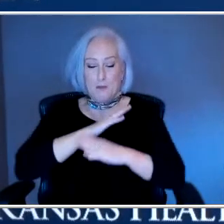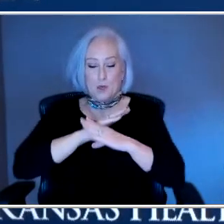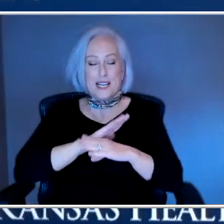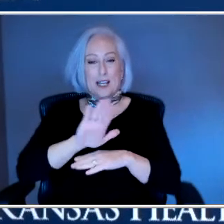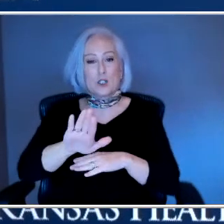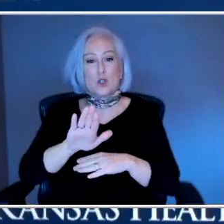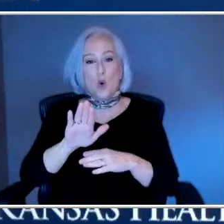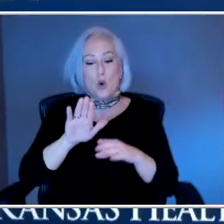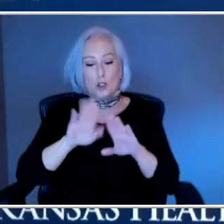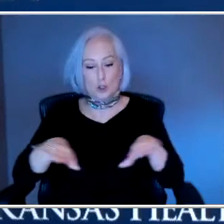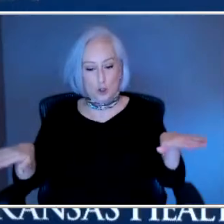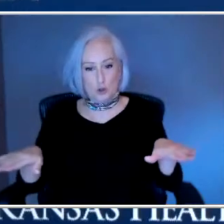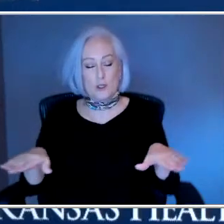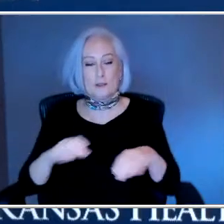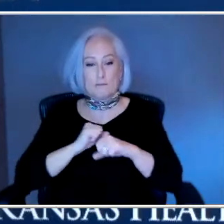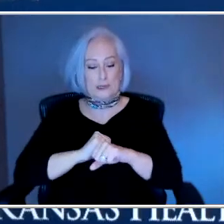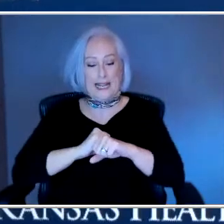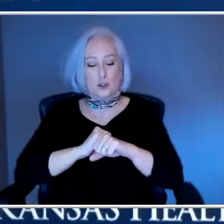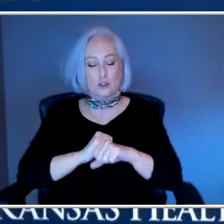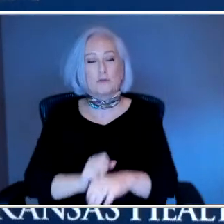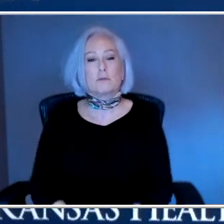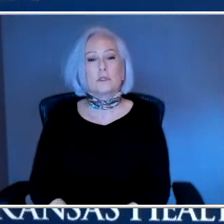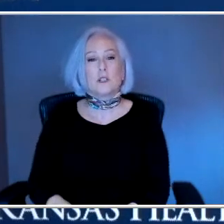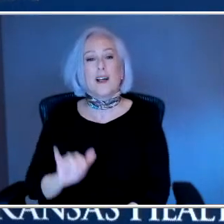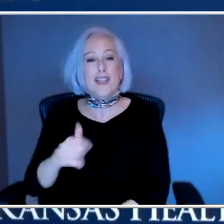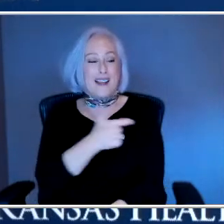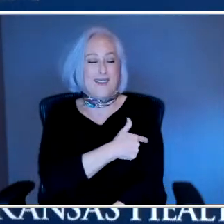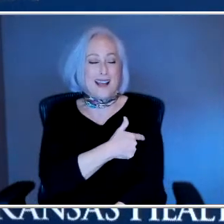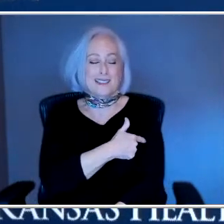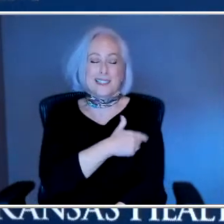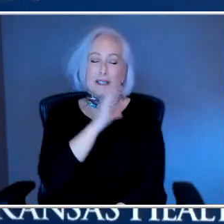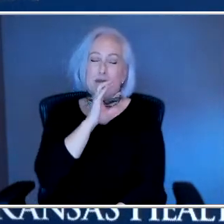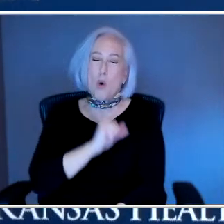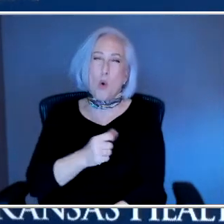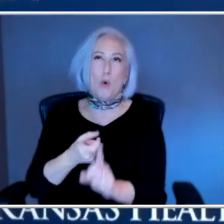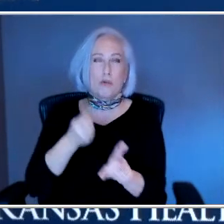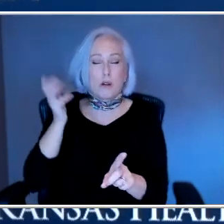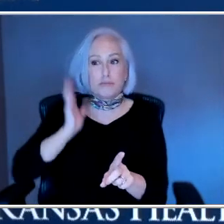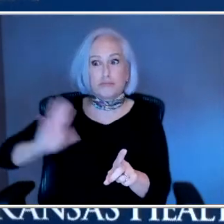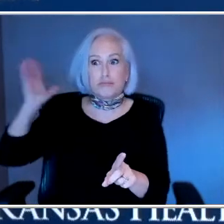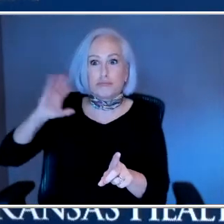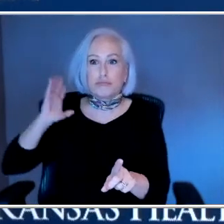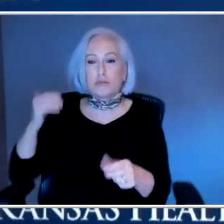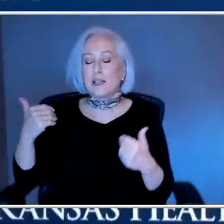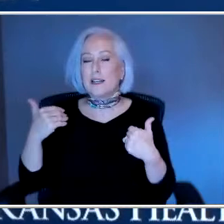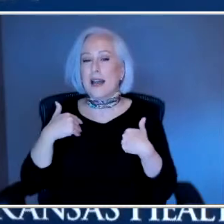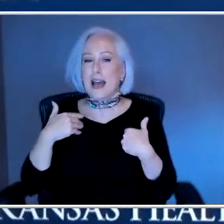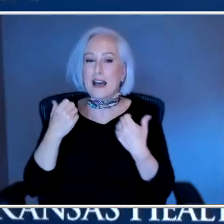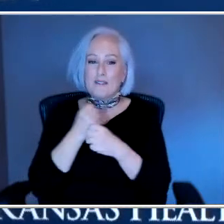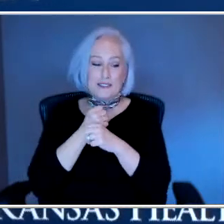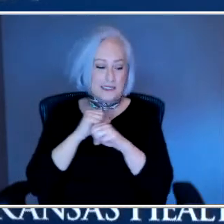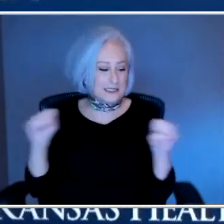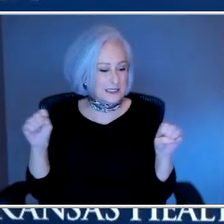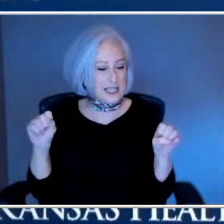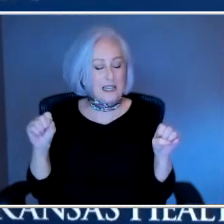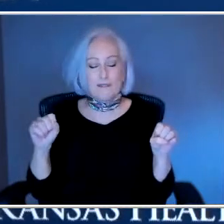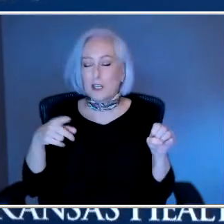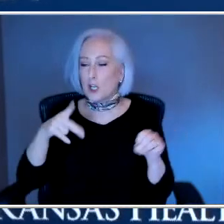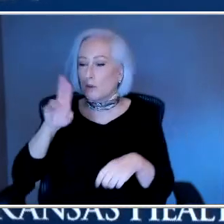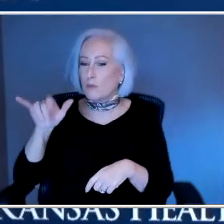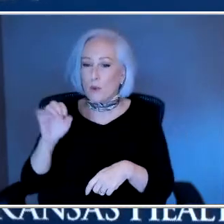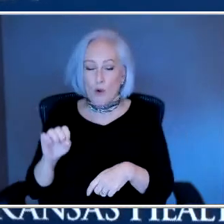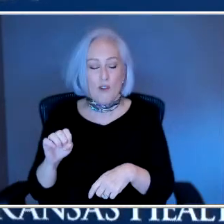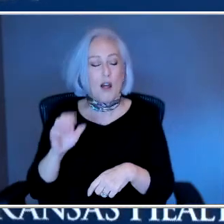vaccines are very old, they're very well tested, they have an excellent safety profile, and they do protect you and your